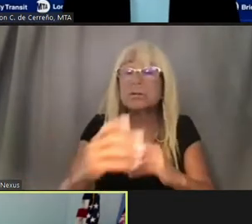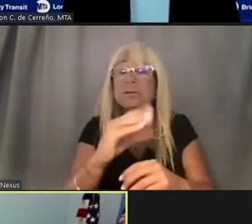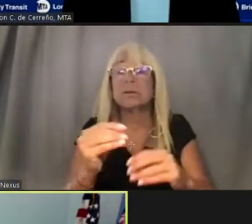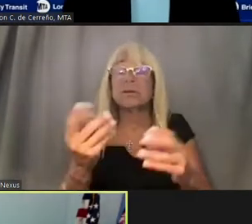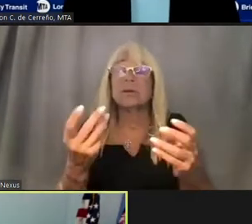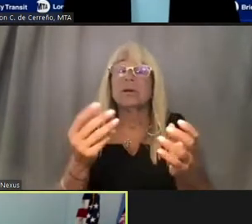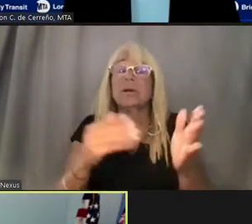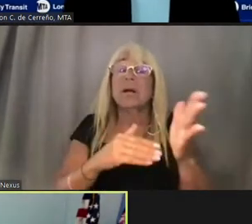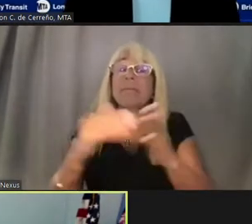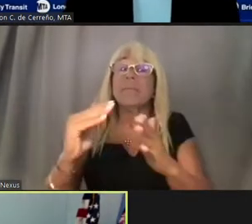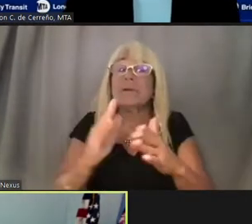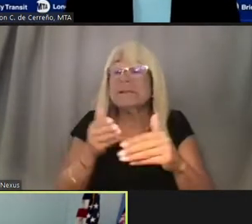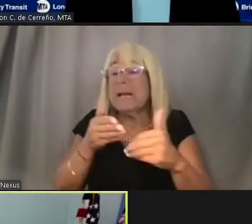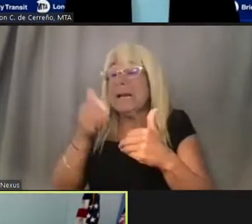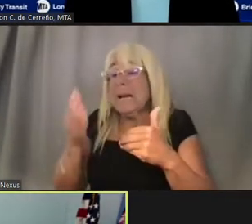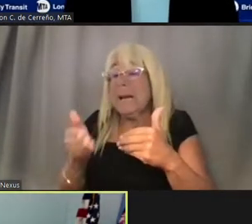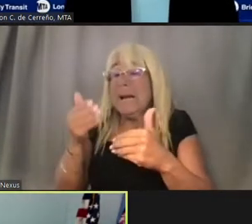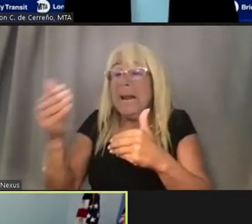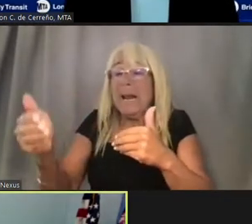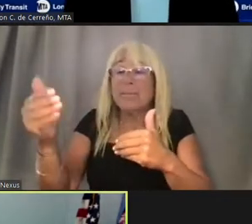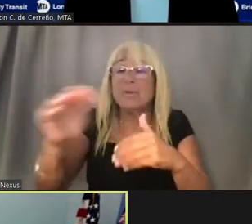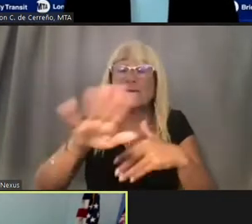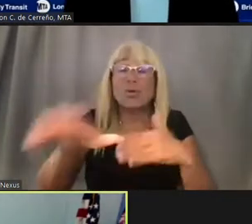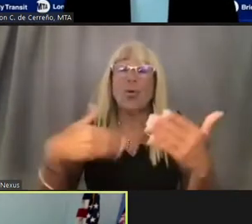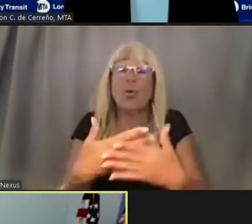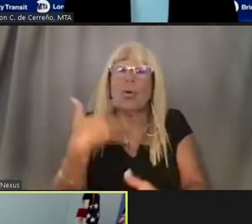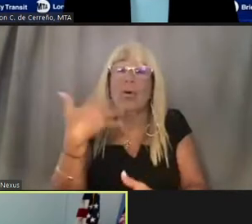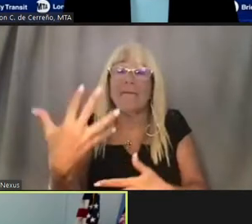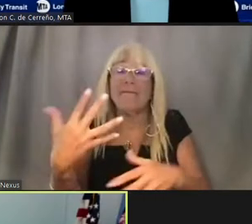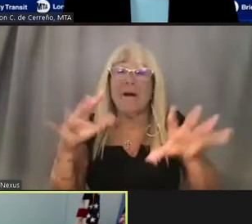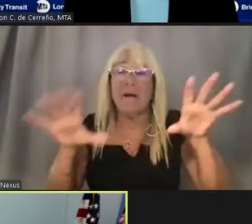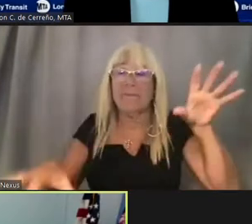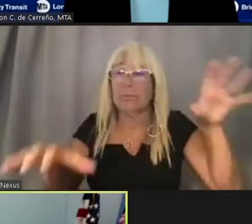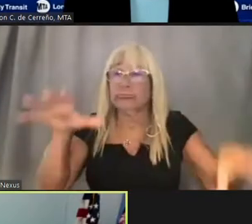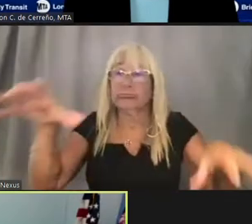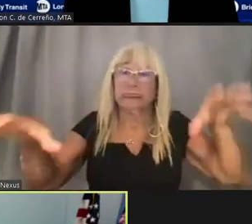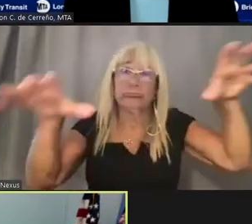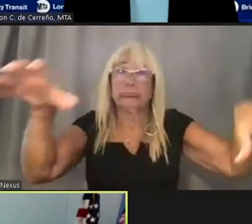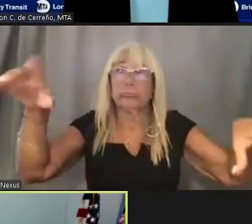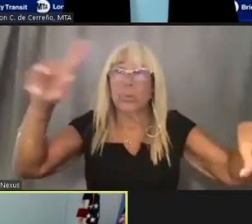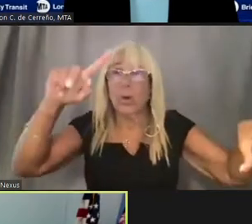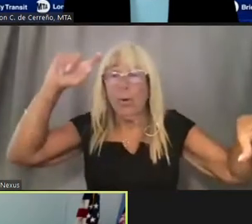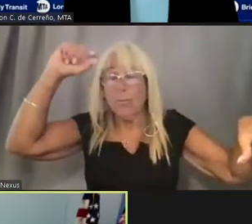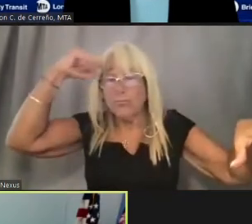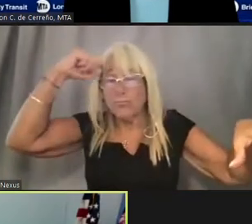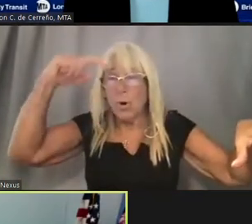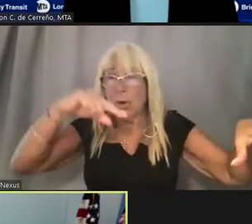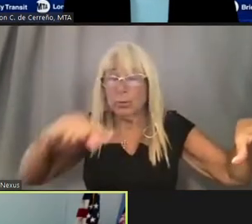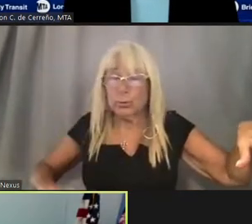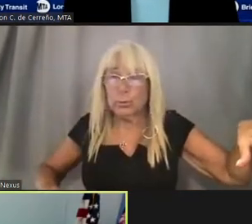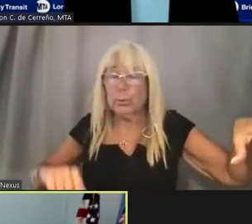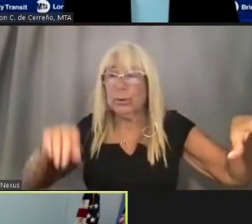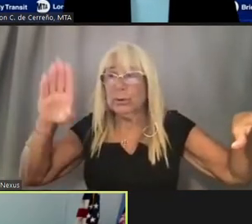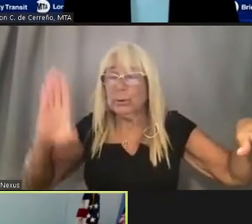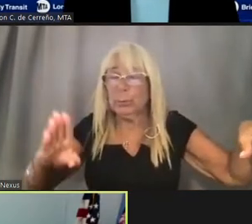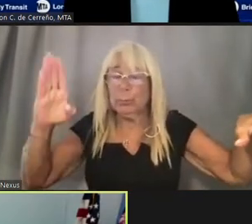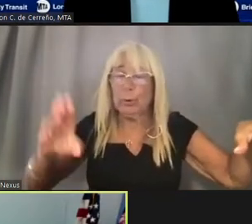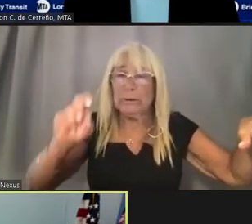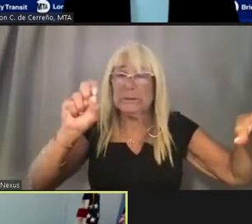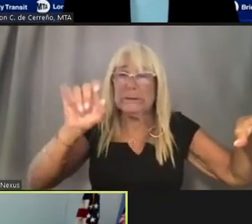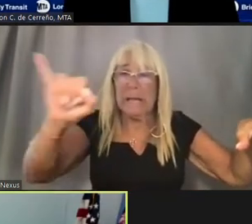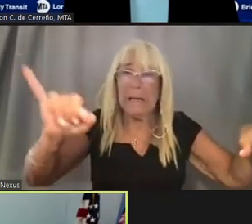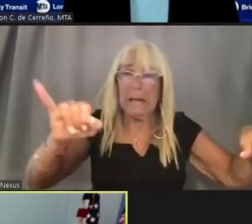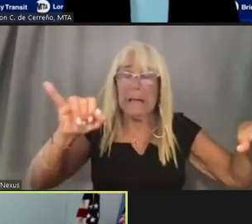millions of our neighbors from across all five boroughs inflation is skyrocketing and congestion pricing will raise